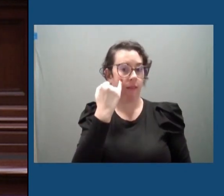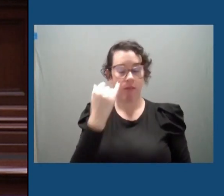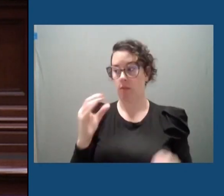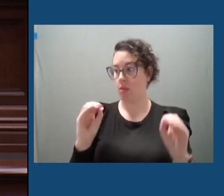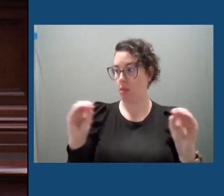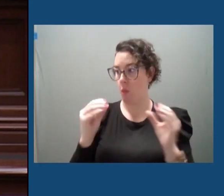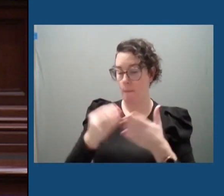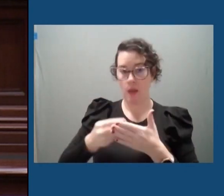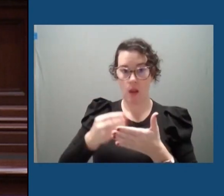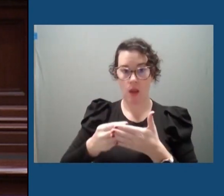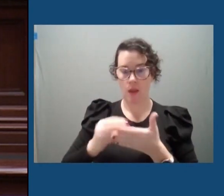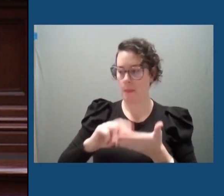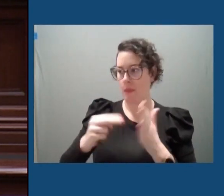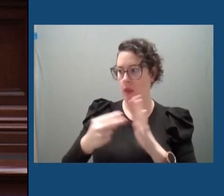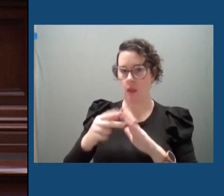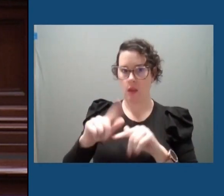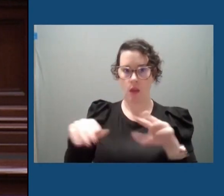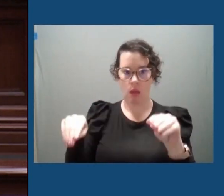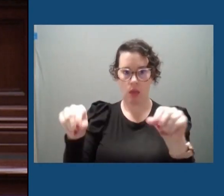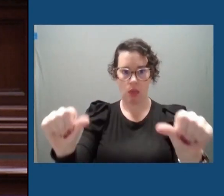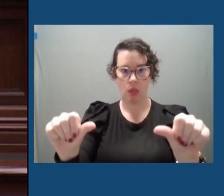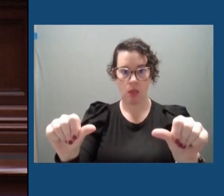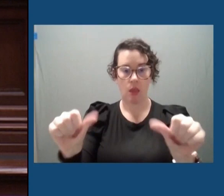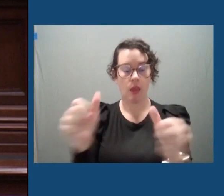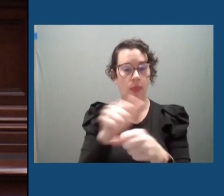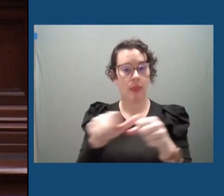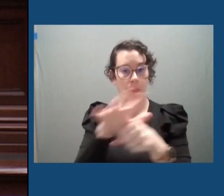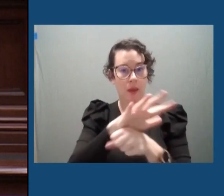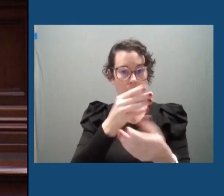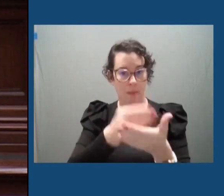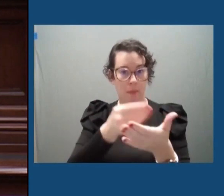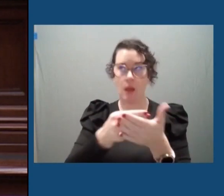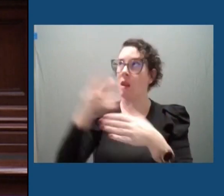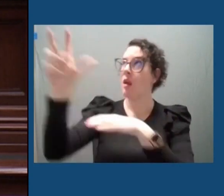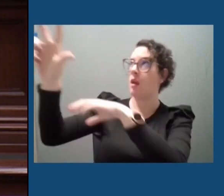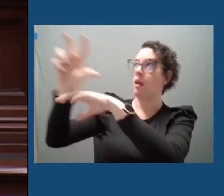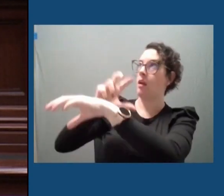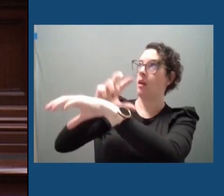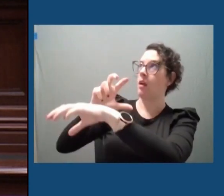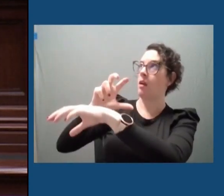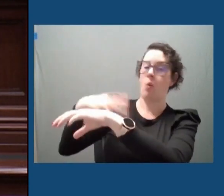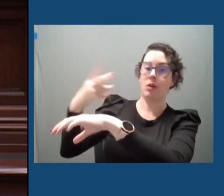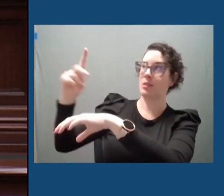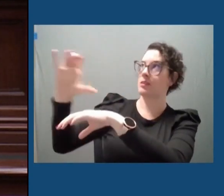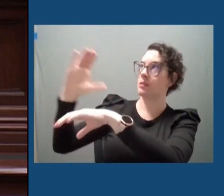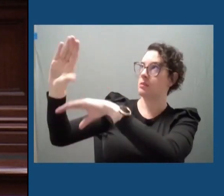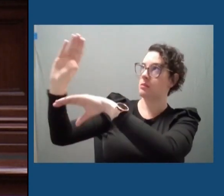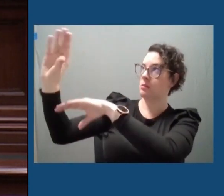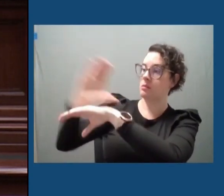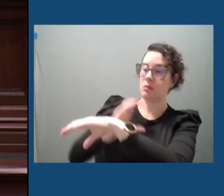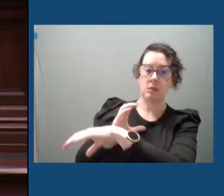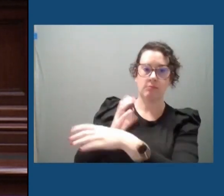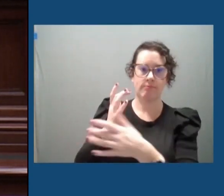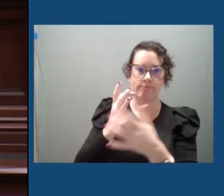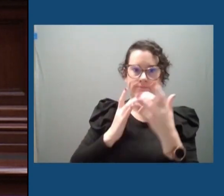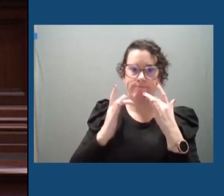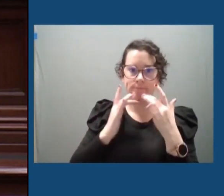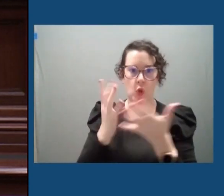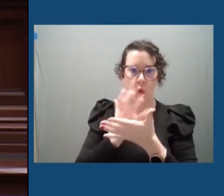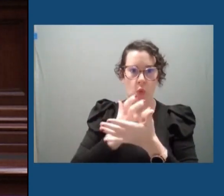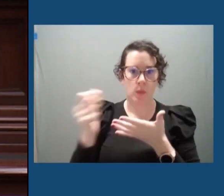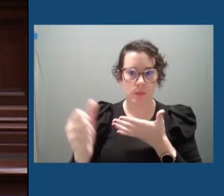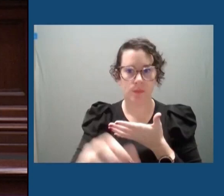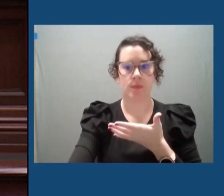Pandemic funds from Washington have dried up. Inflation didn't just hit families, it hit state government operations as